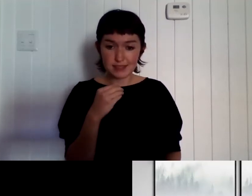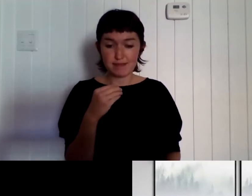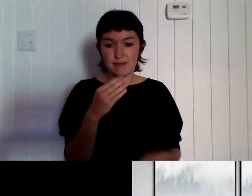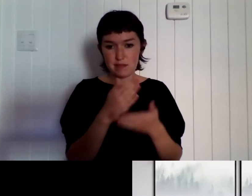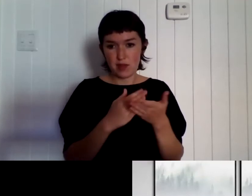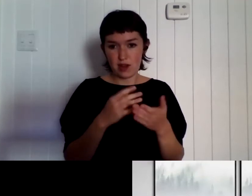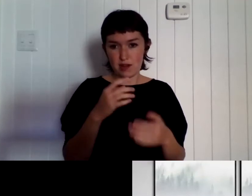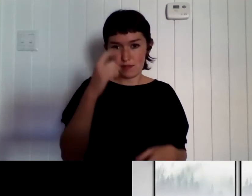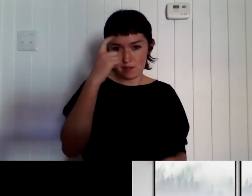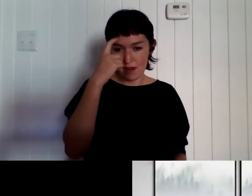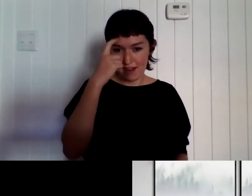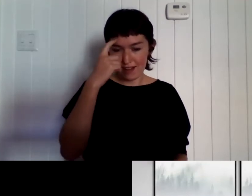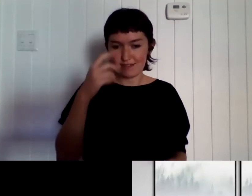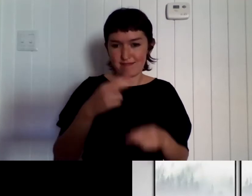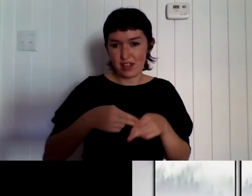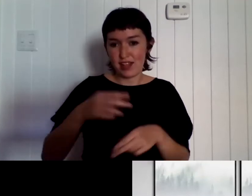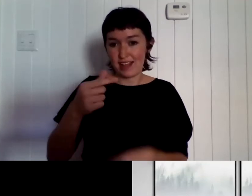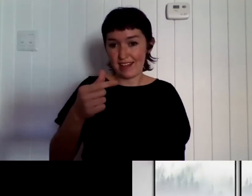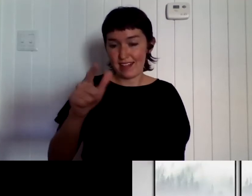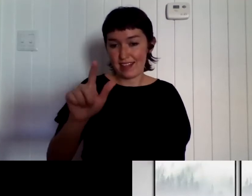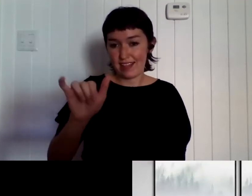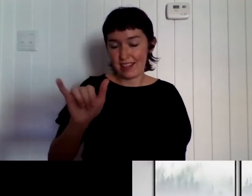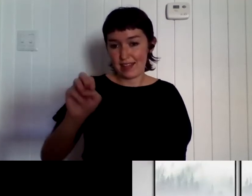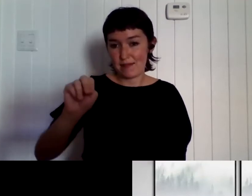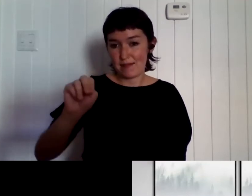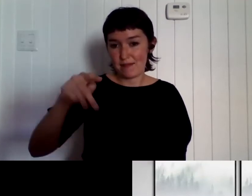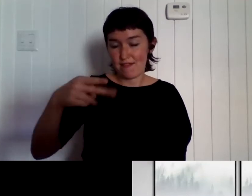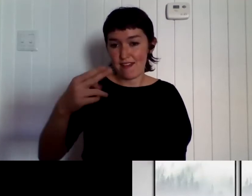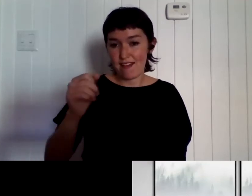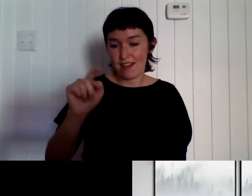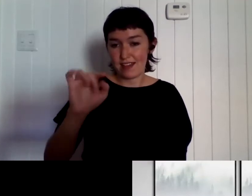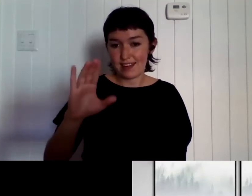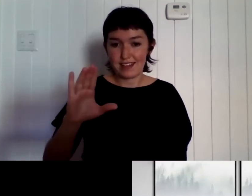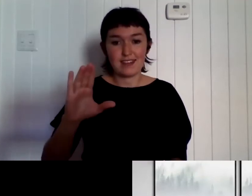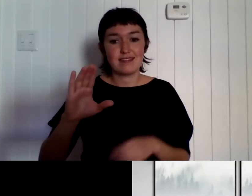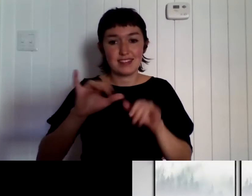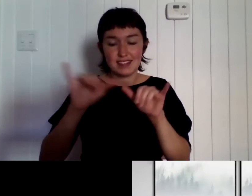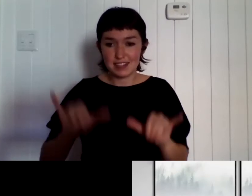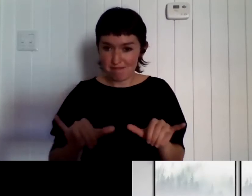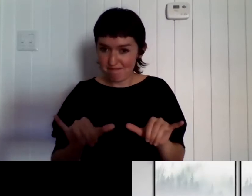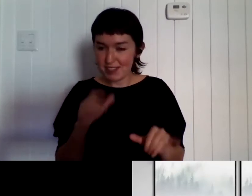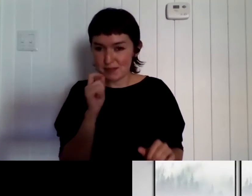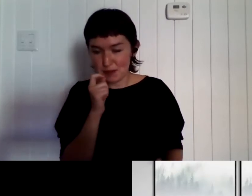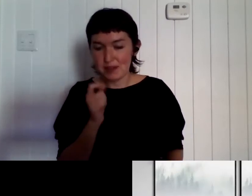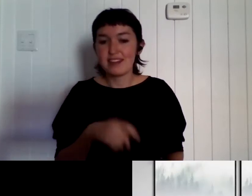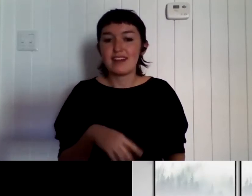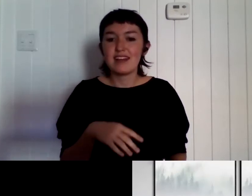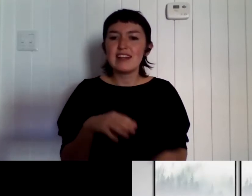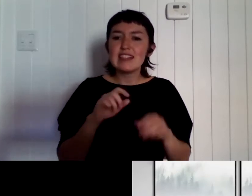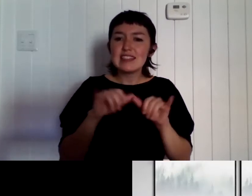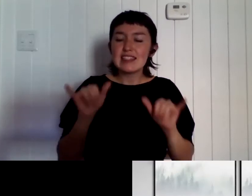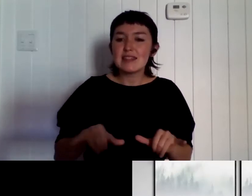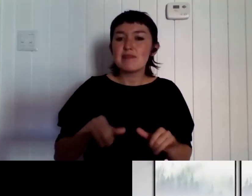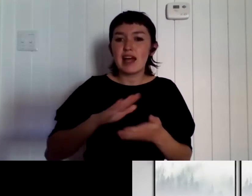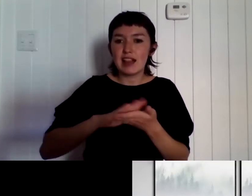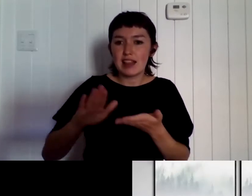the glymphatic system. And it is the system that sort of cleans out your brain at night.